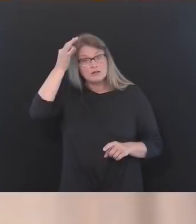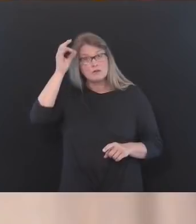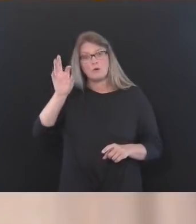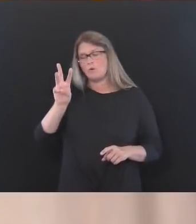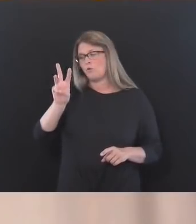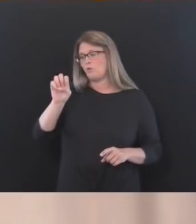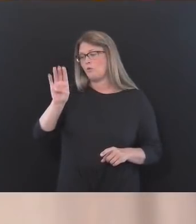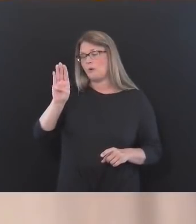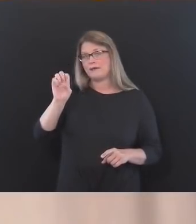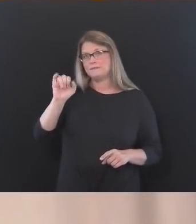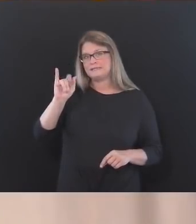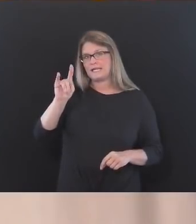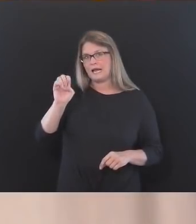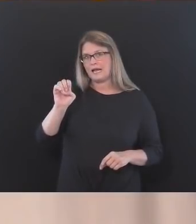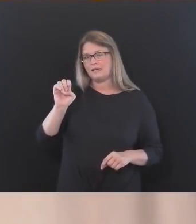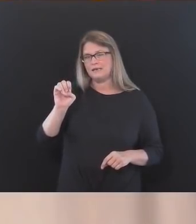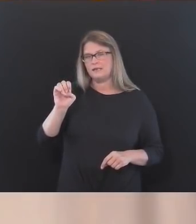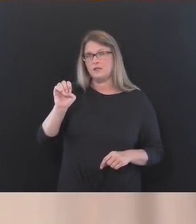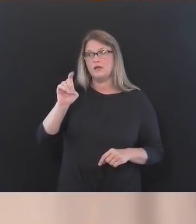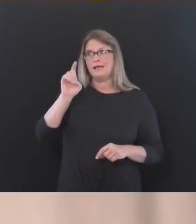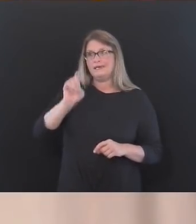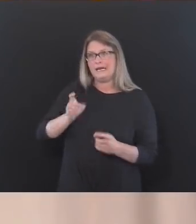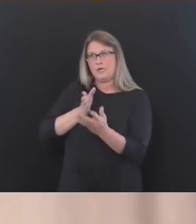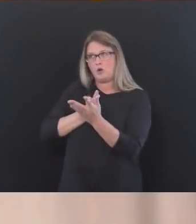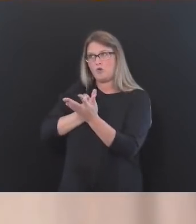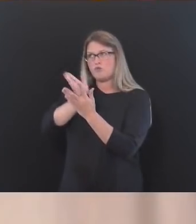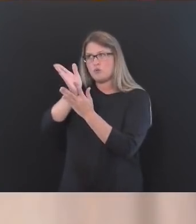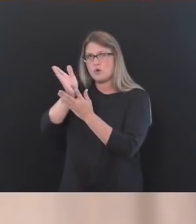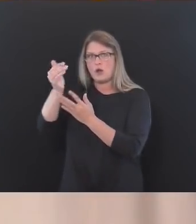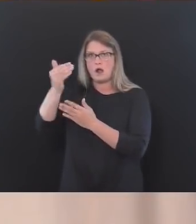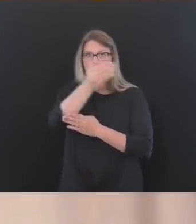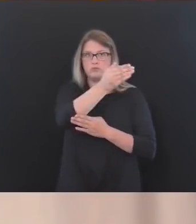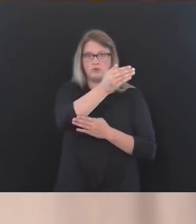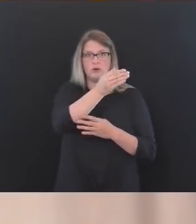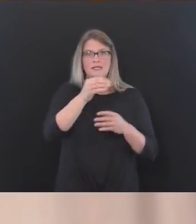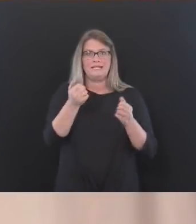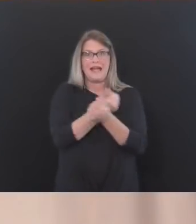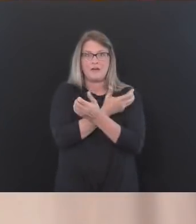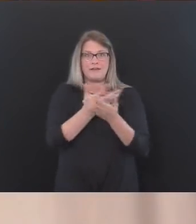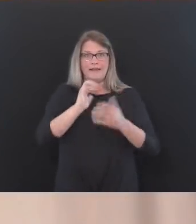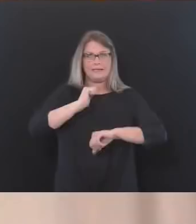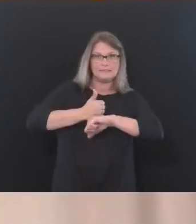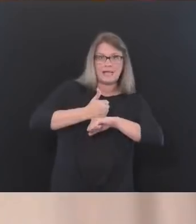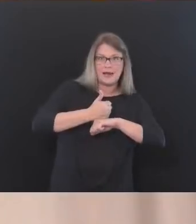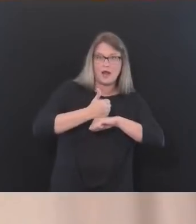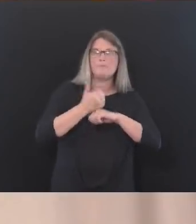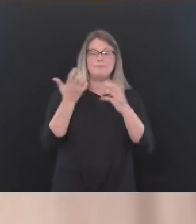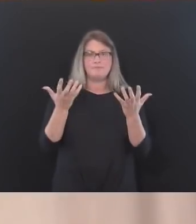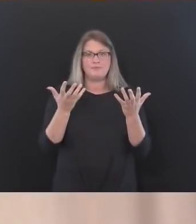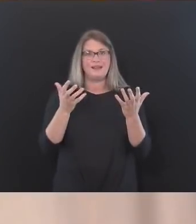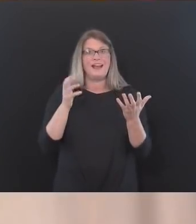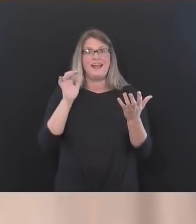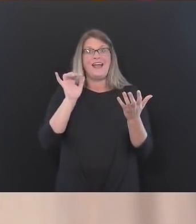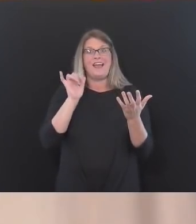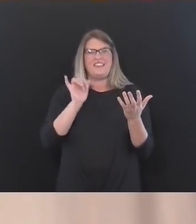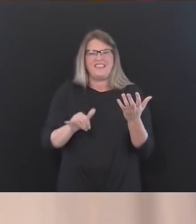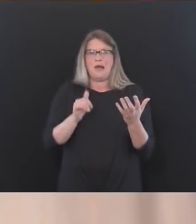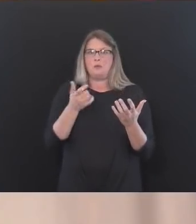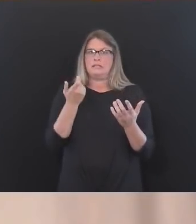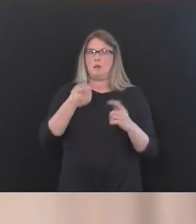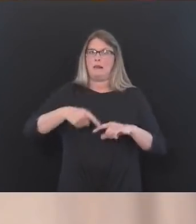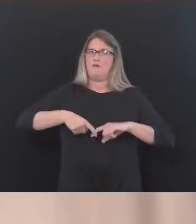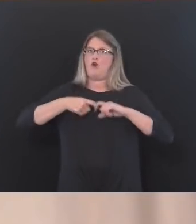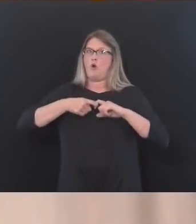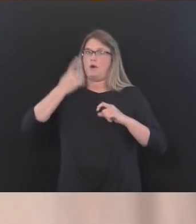website or whatever that we've got to go through that mechanism to get everything plugged in. That was the bottleneck. But what